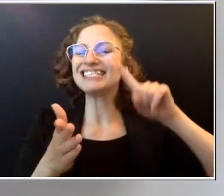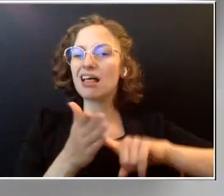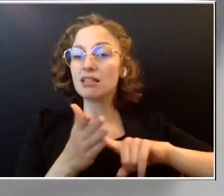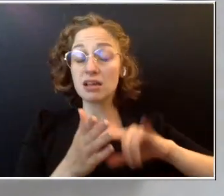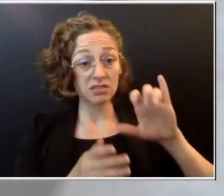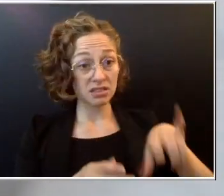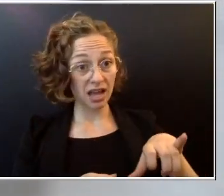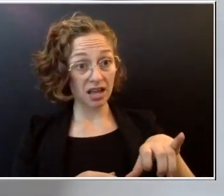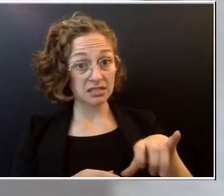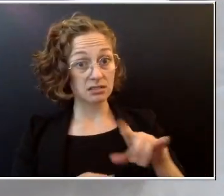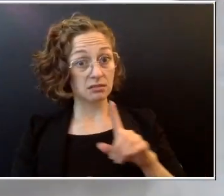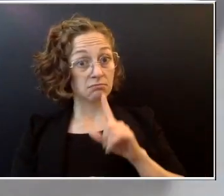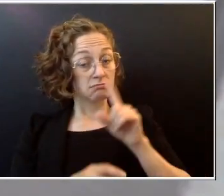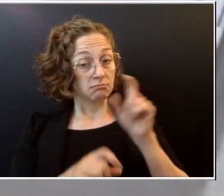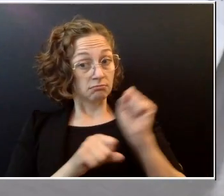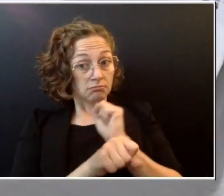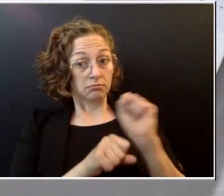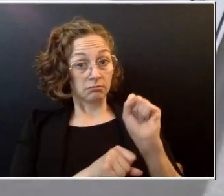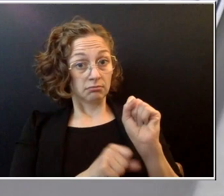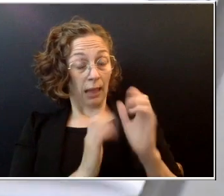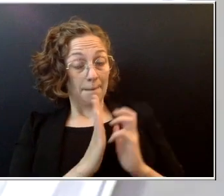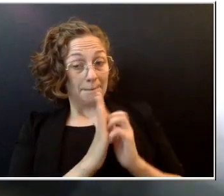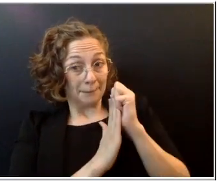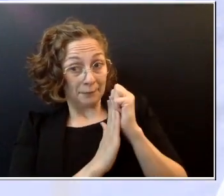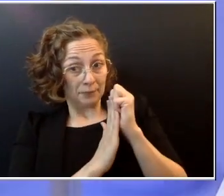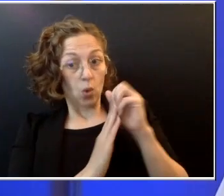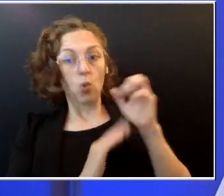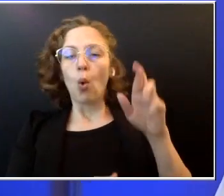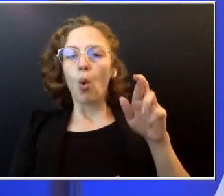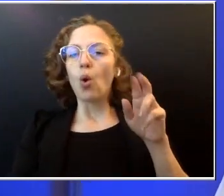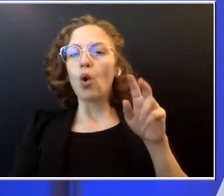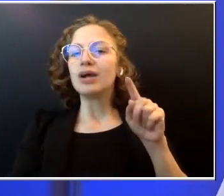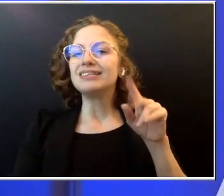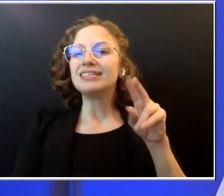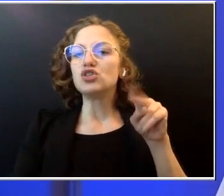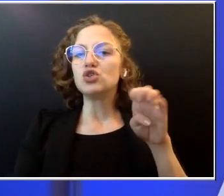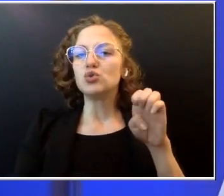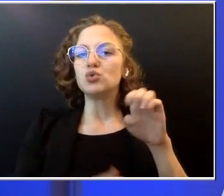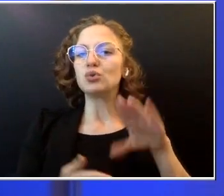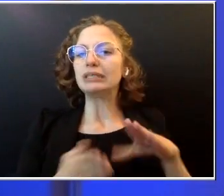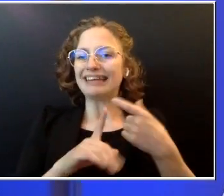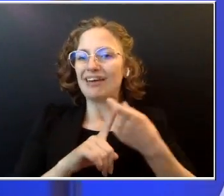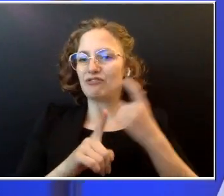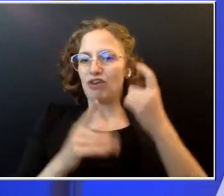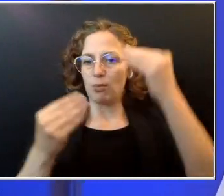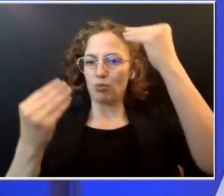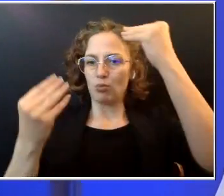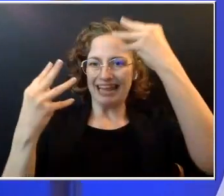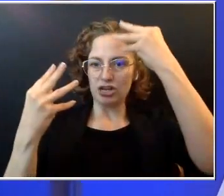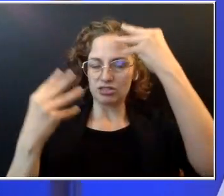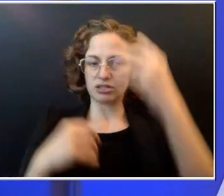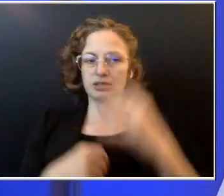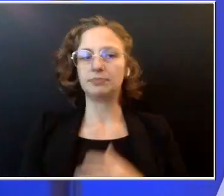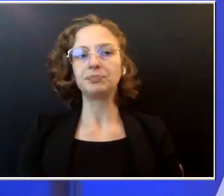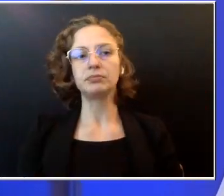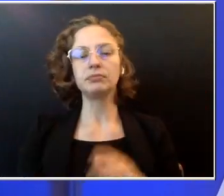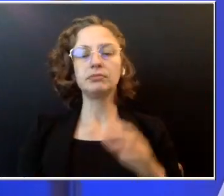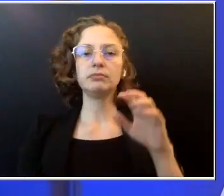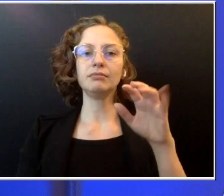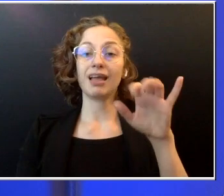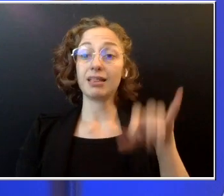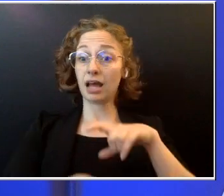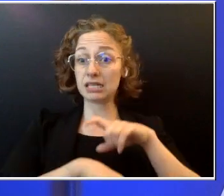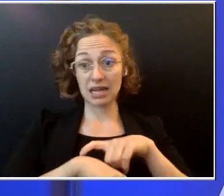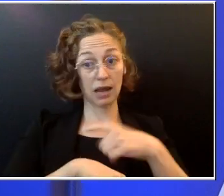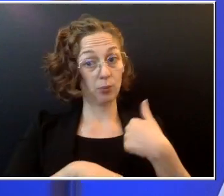to radiation. And particularly in that era, we were sending more patients to the OR, and as it turned out, it was not